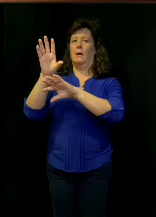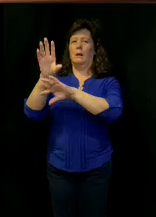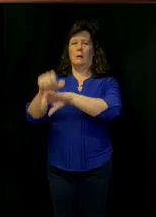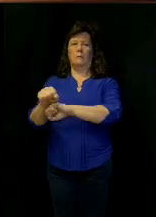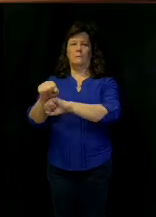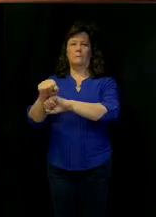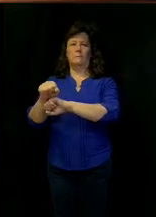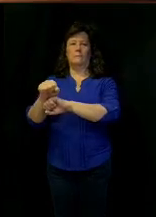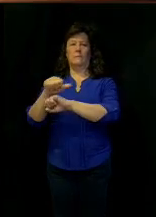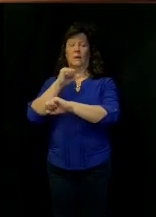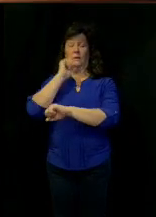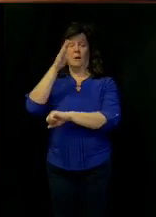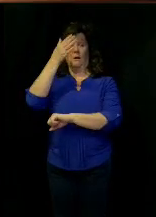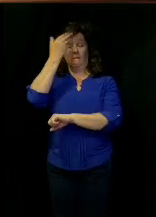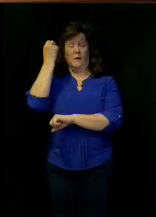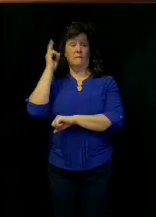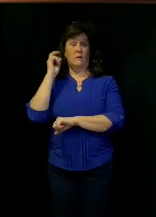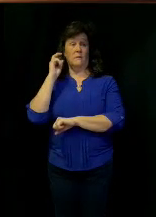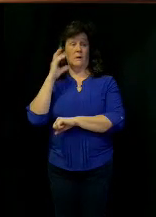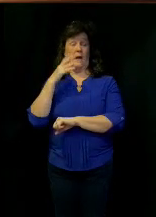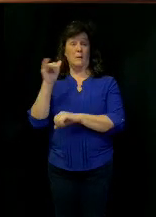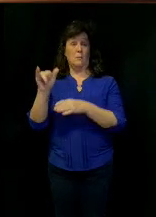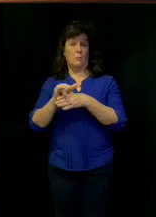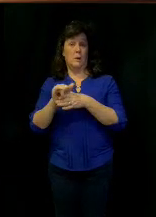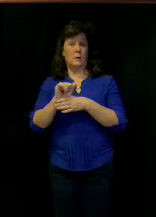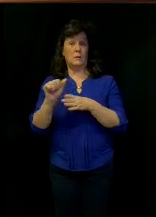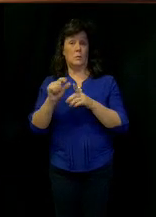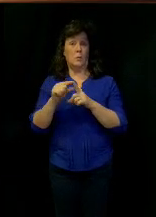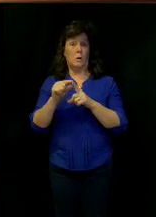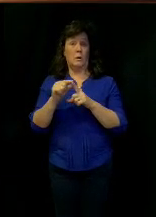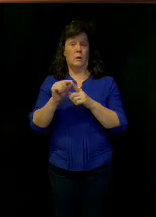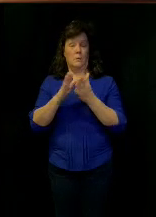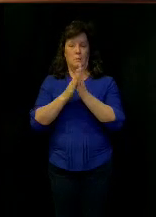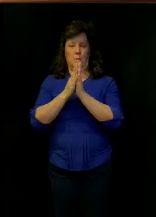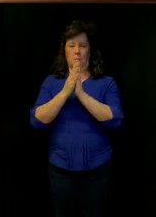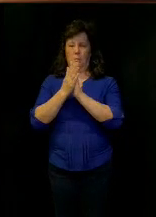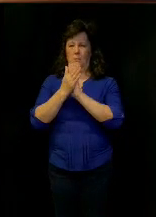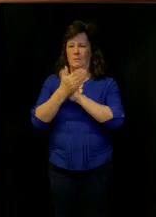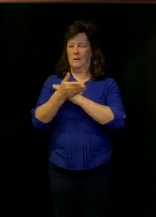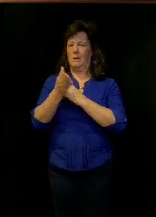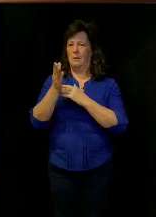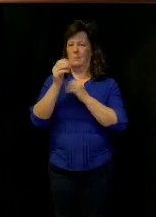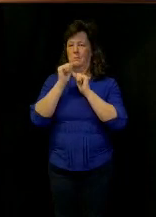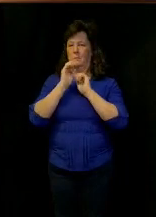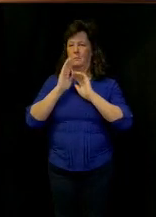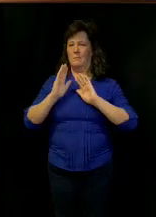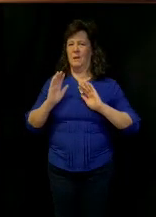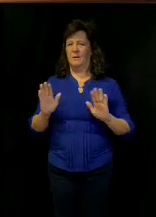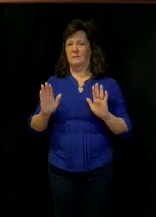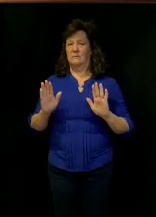and is not a forgetful hearer but a doer of the work, this one will be blessed in what he does.